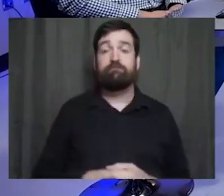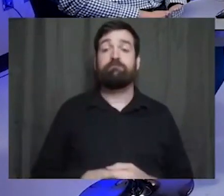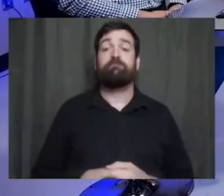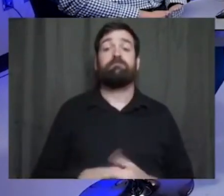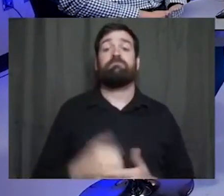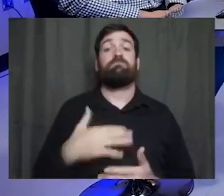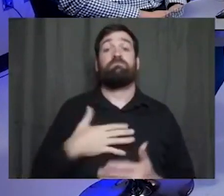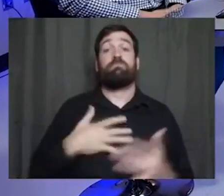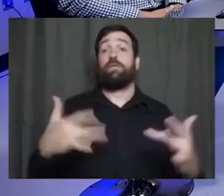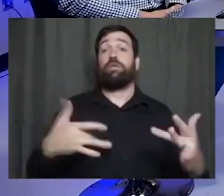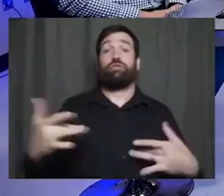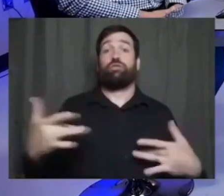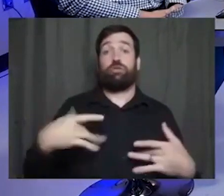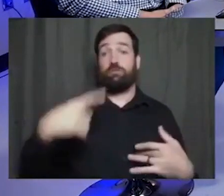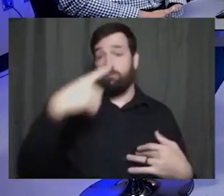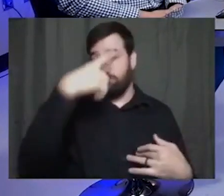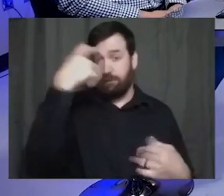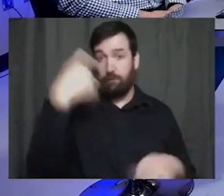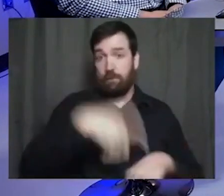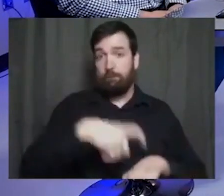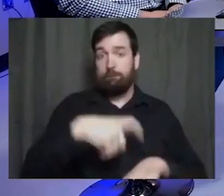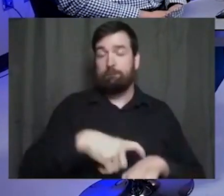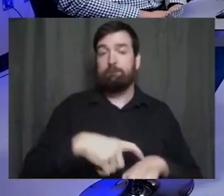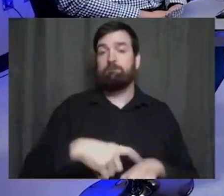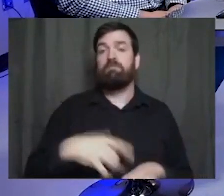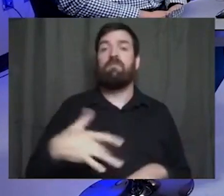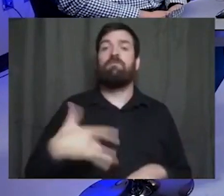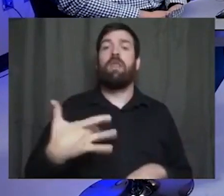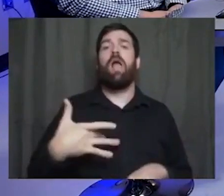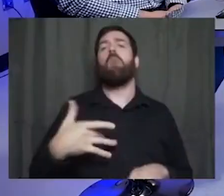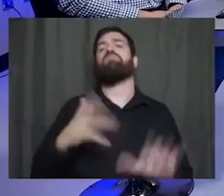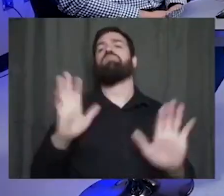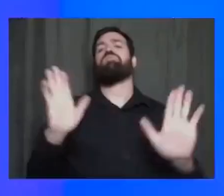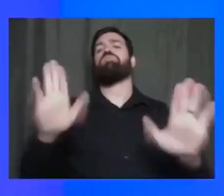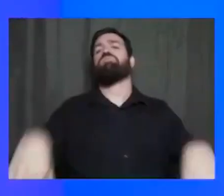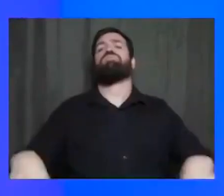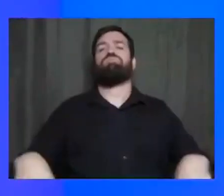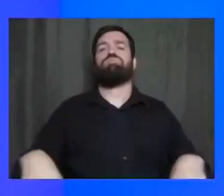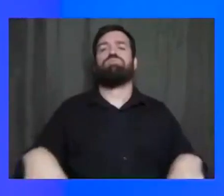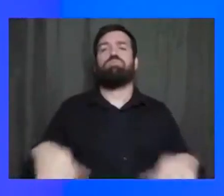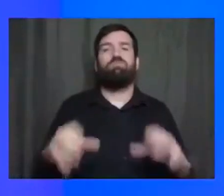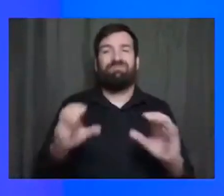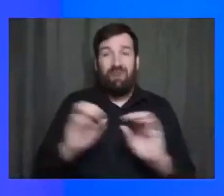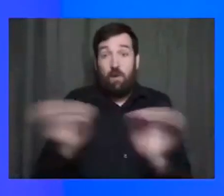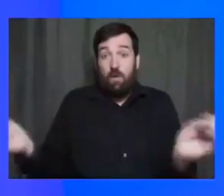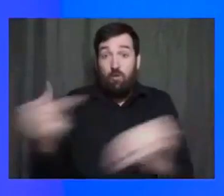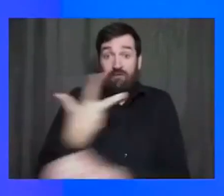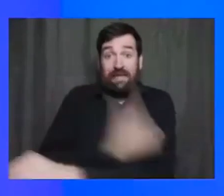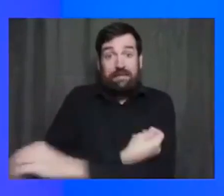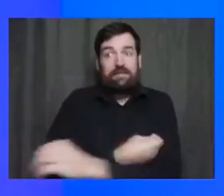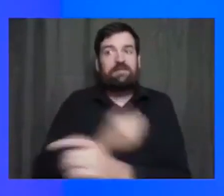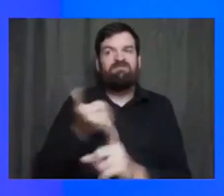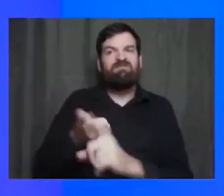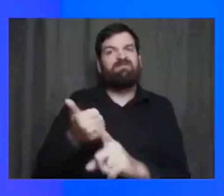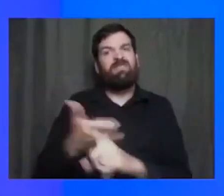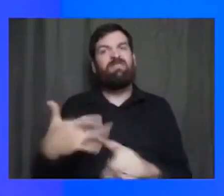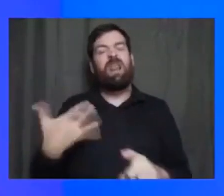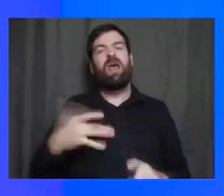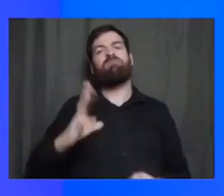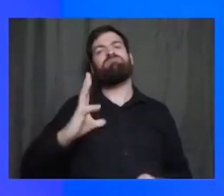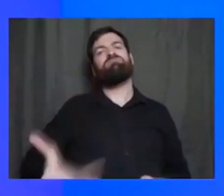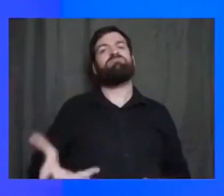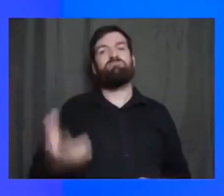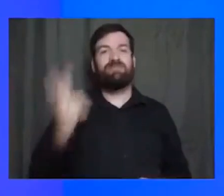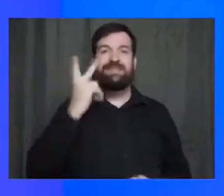to summer, is maybe a false sense of security for folks who are unvaccinated. I think, as we see these restrictions